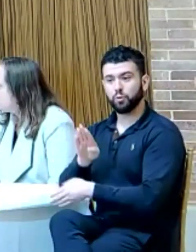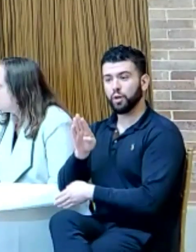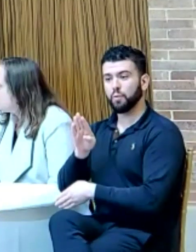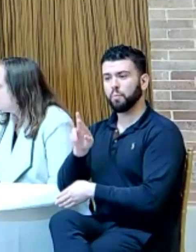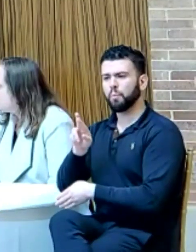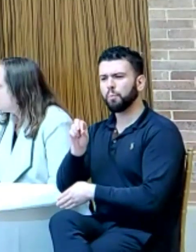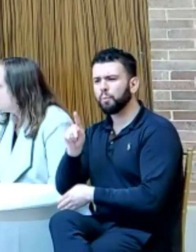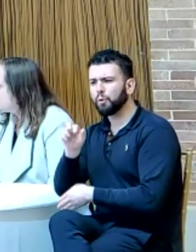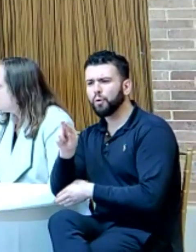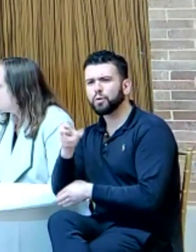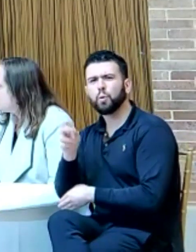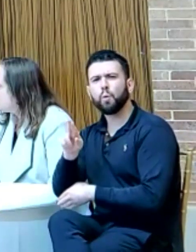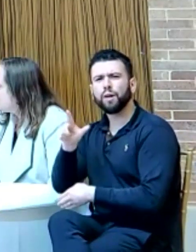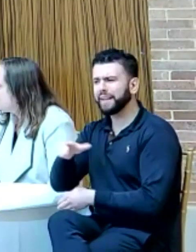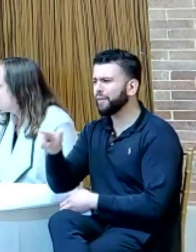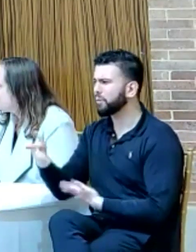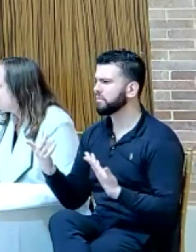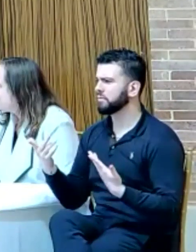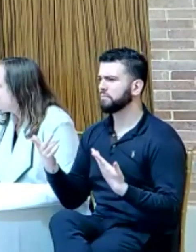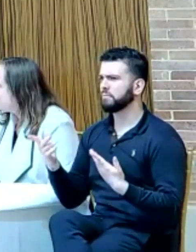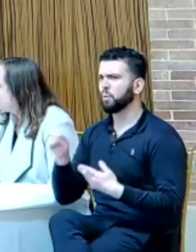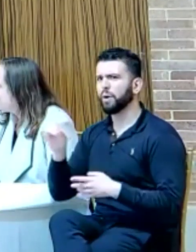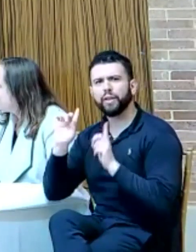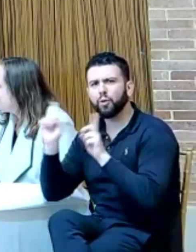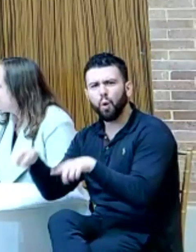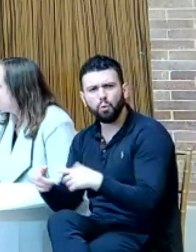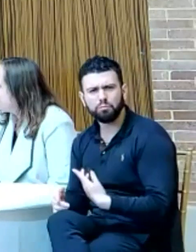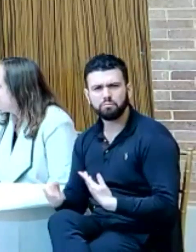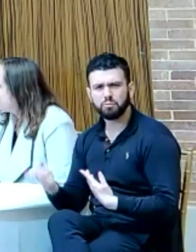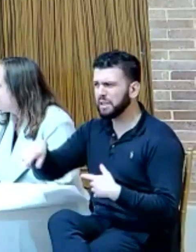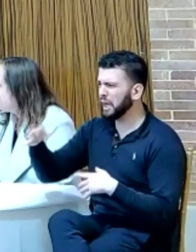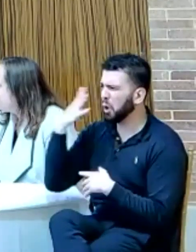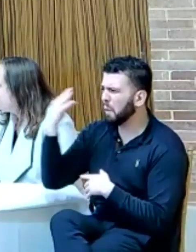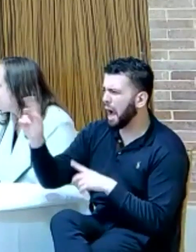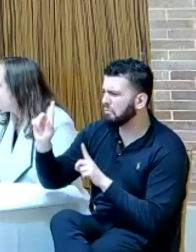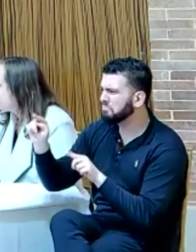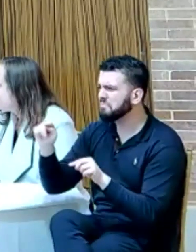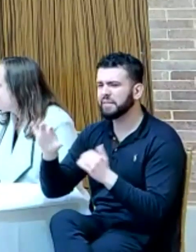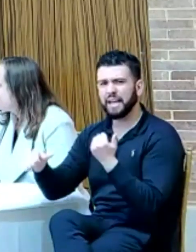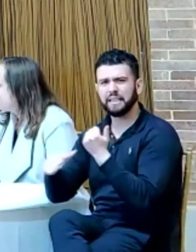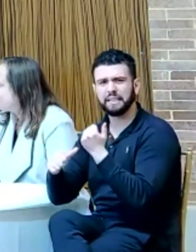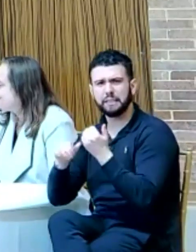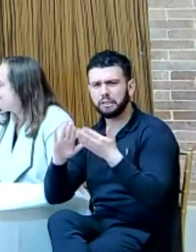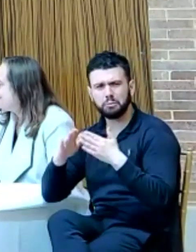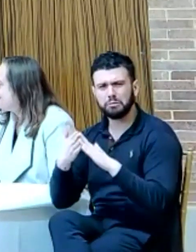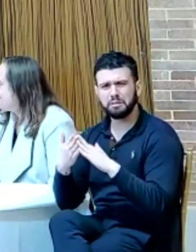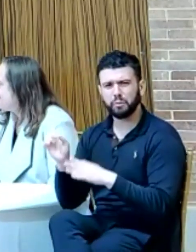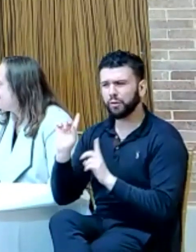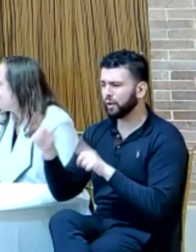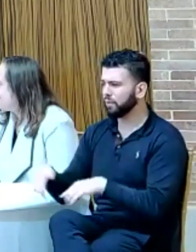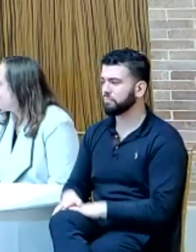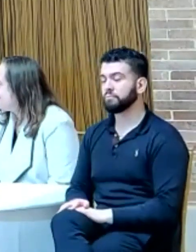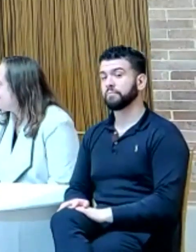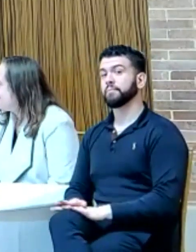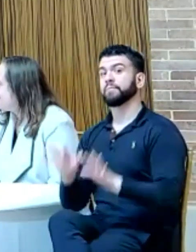where do they go do they assist the community that's an excellent question um